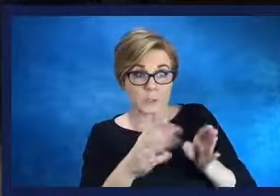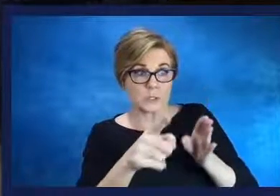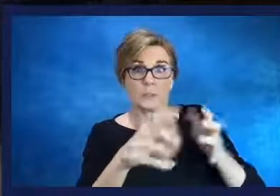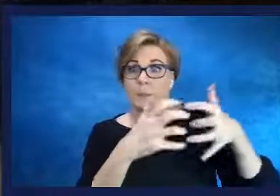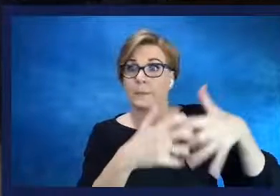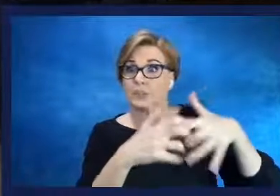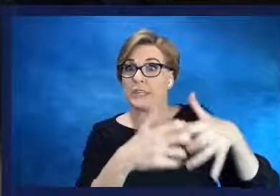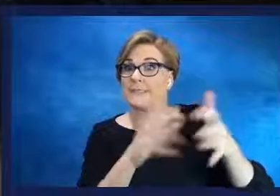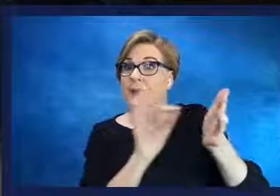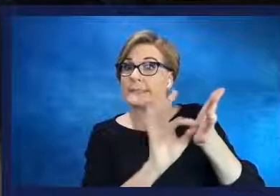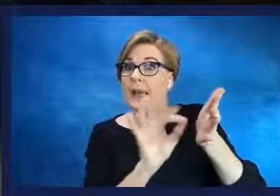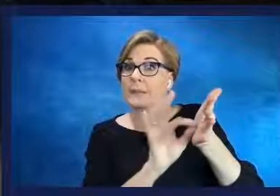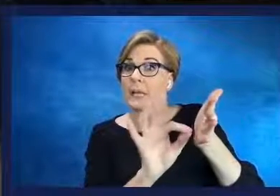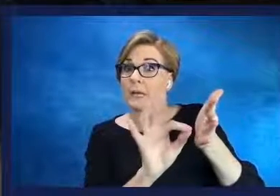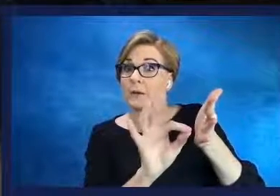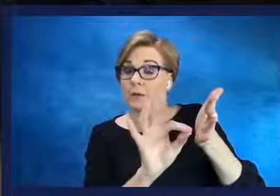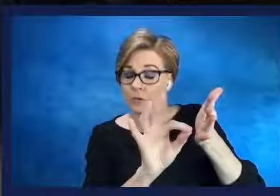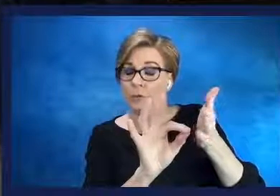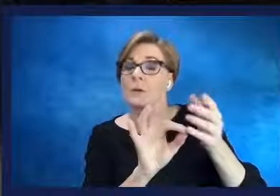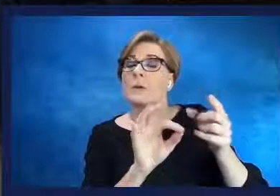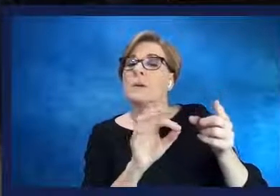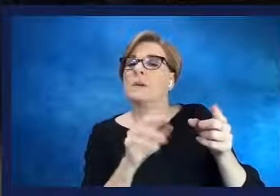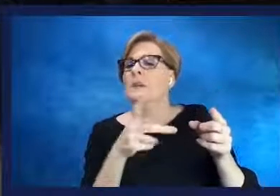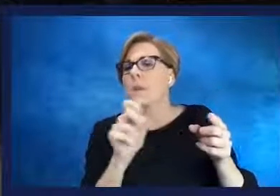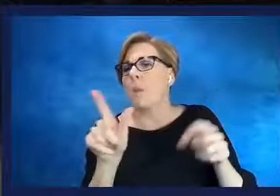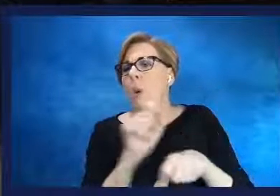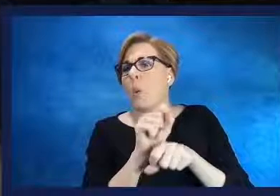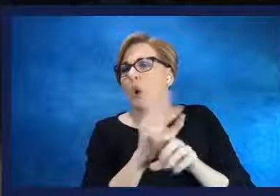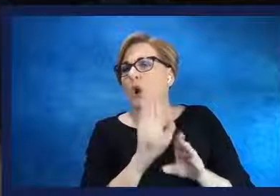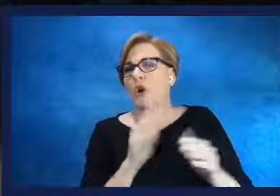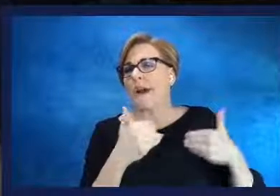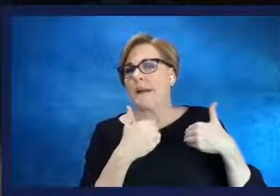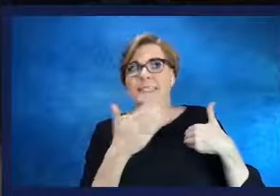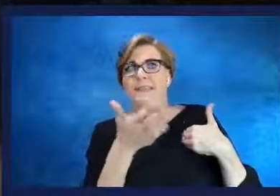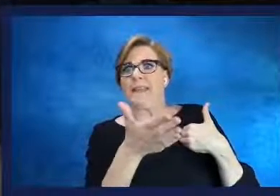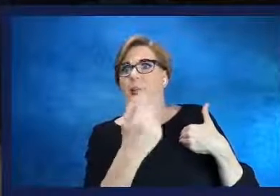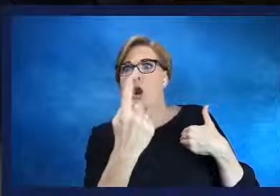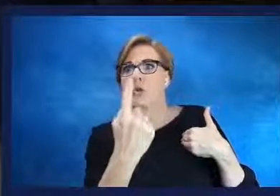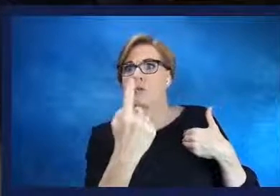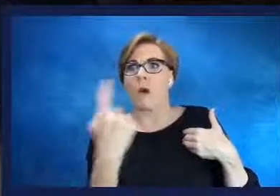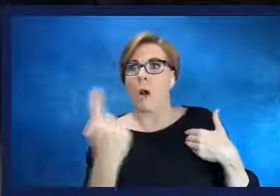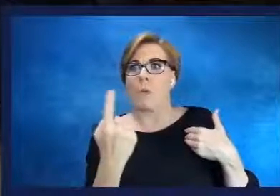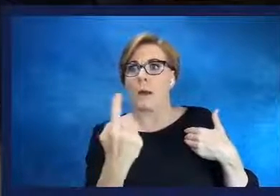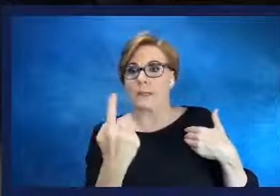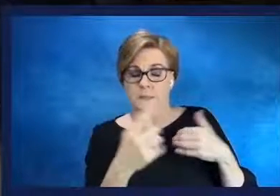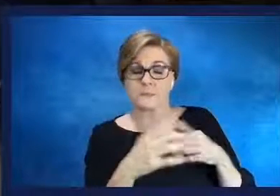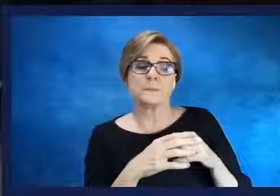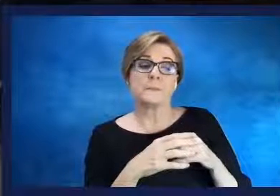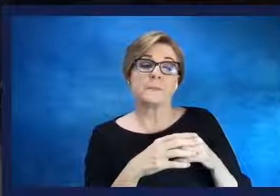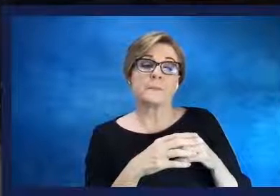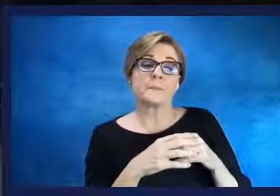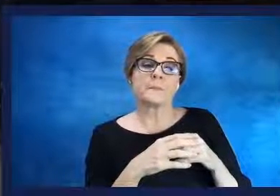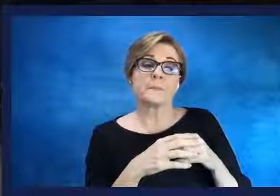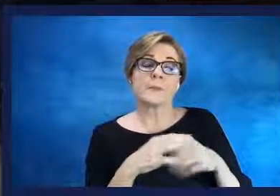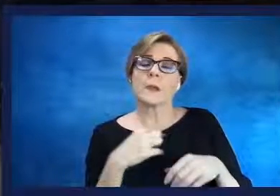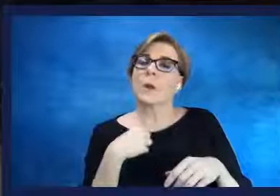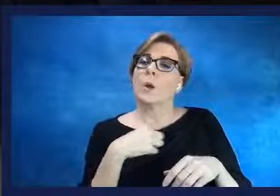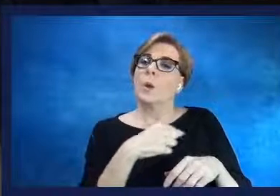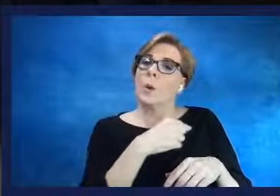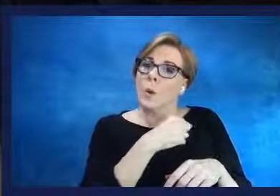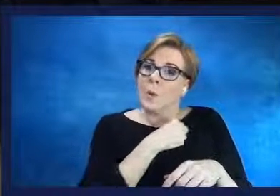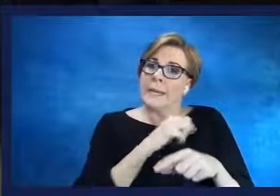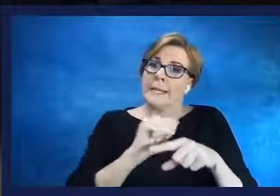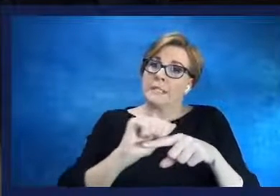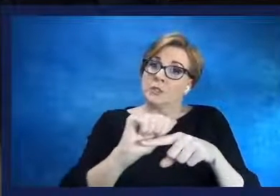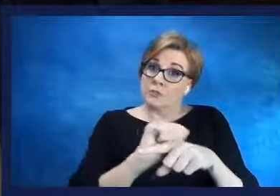Those are staffed by a poll worker for all voters. But we train our poll workers to